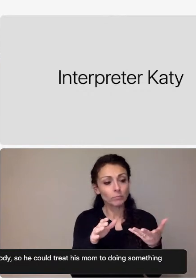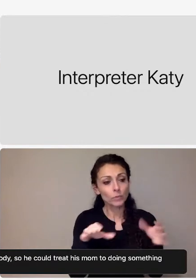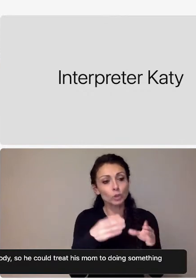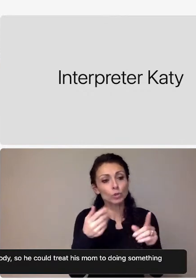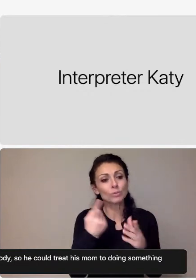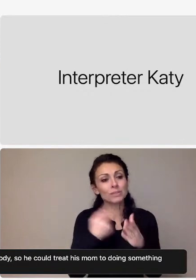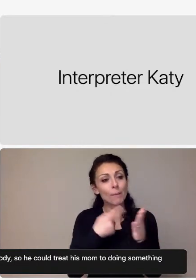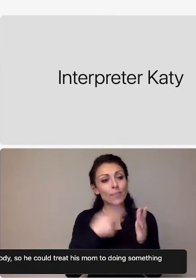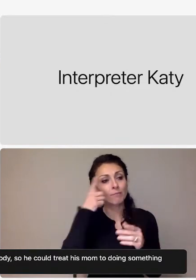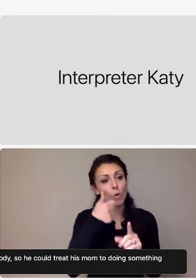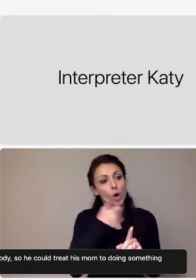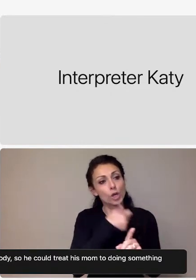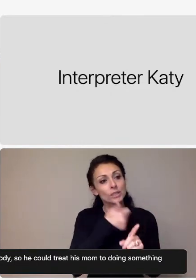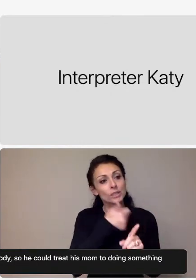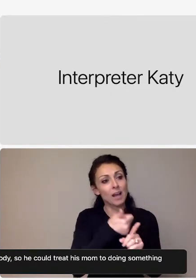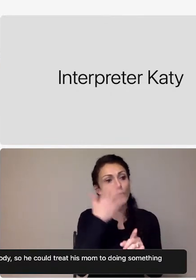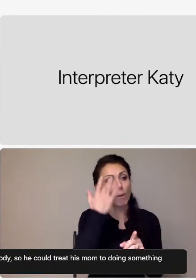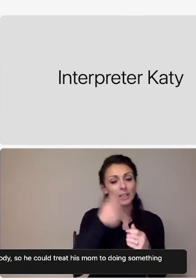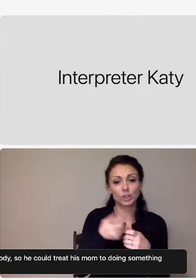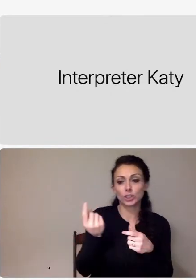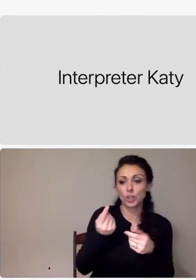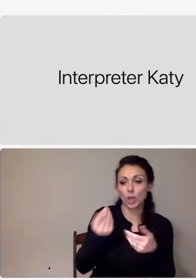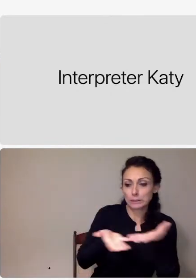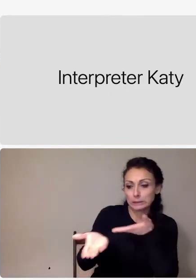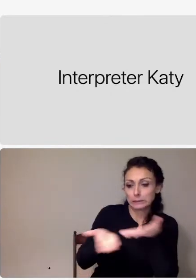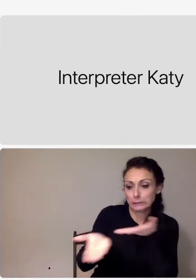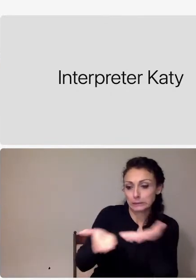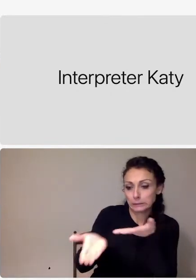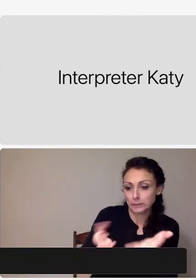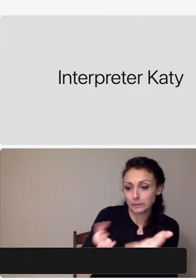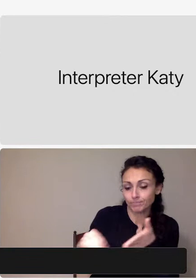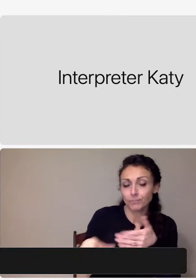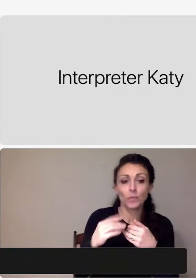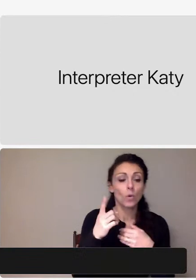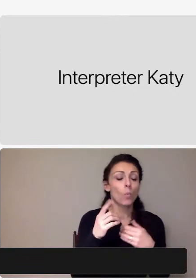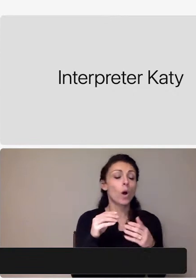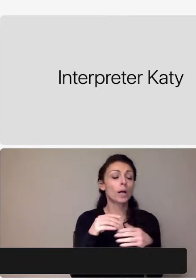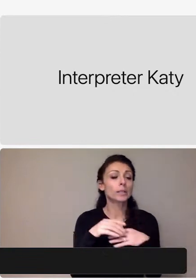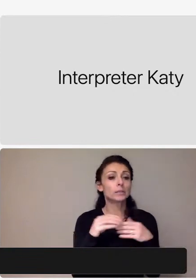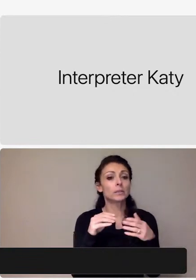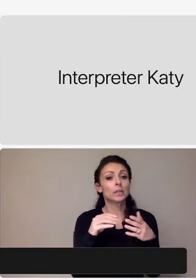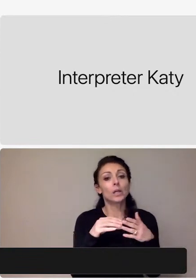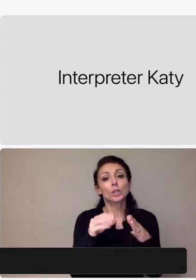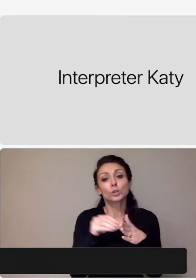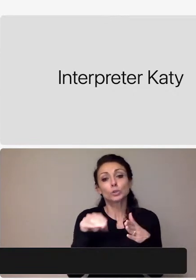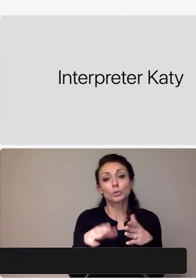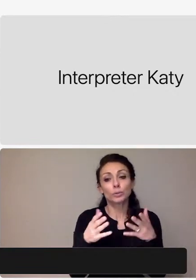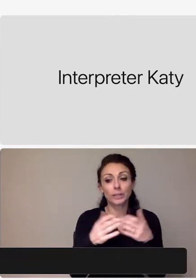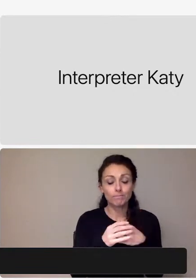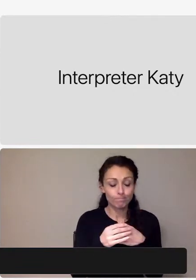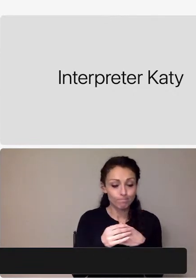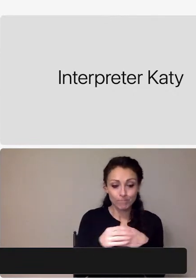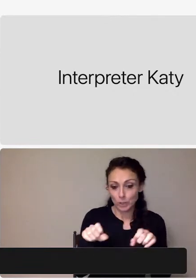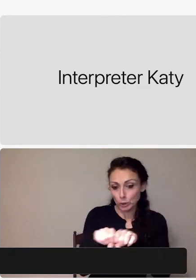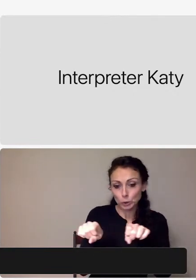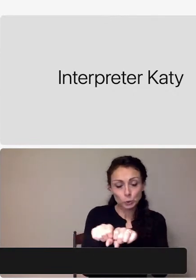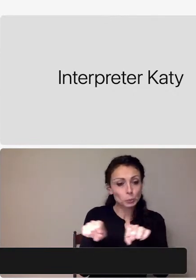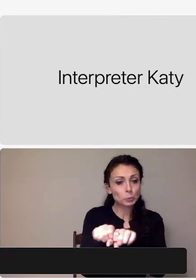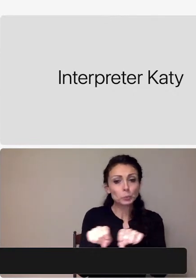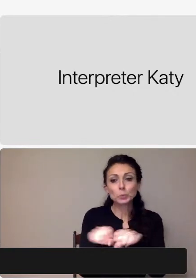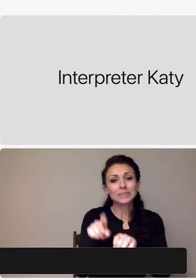she needs a new pair of basketball shoes because he wants to be able to play basketball this perfectly good because his shoes are falling